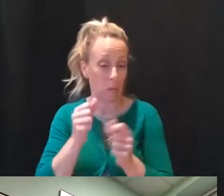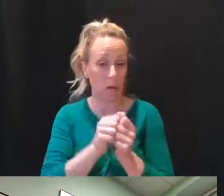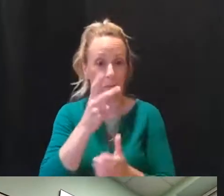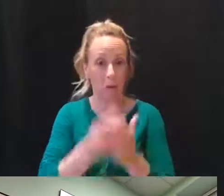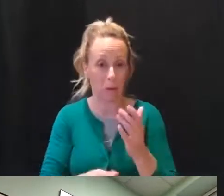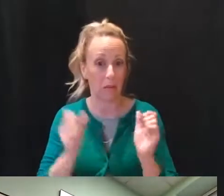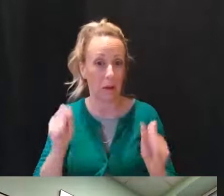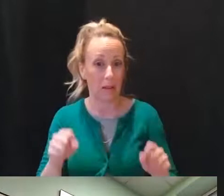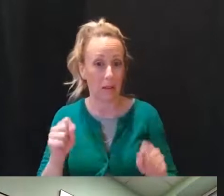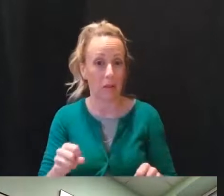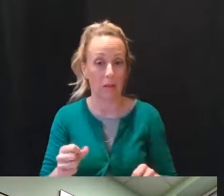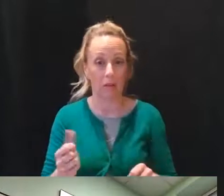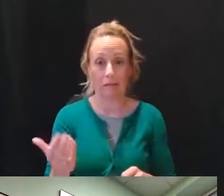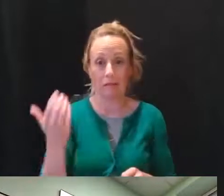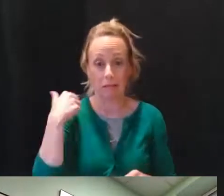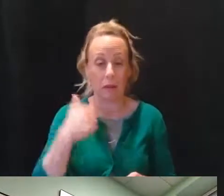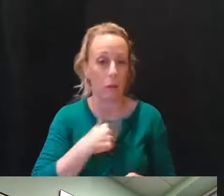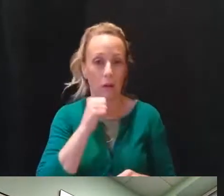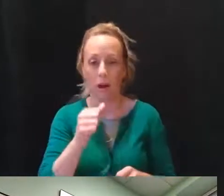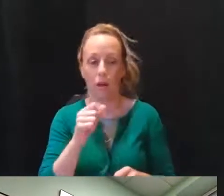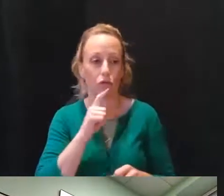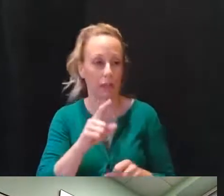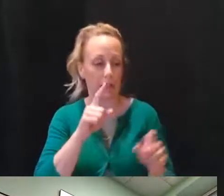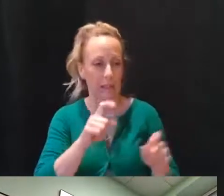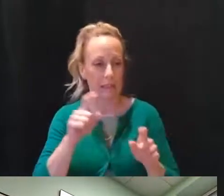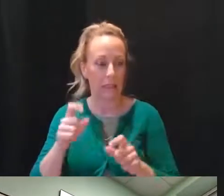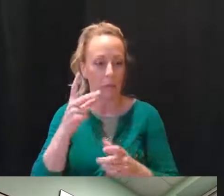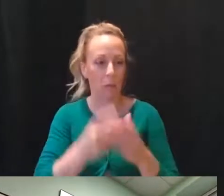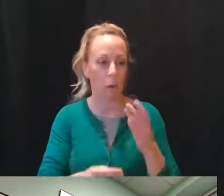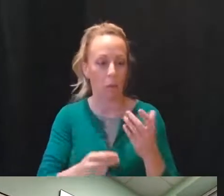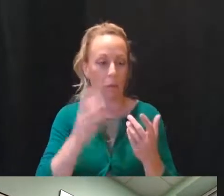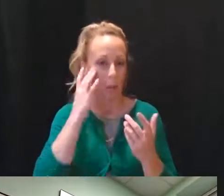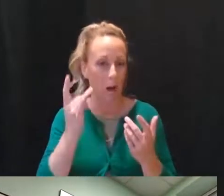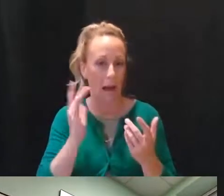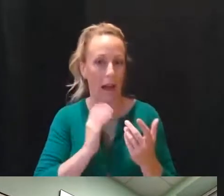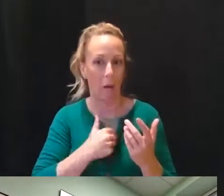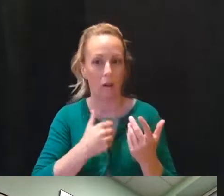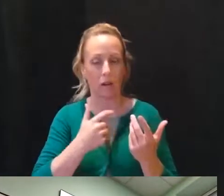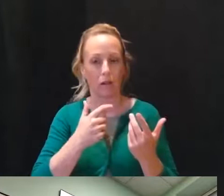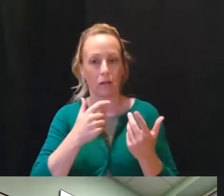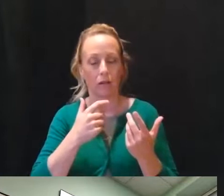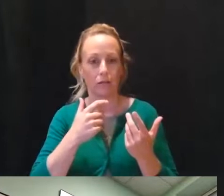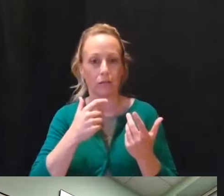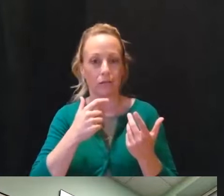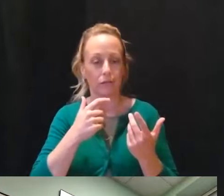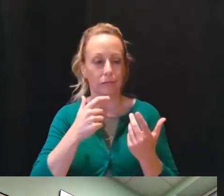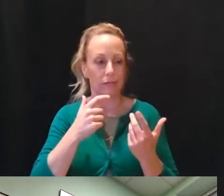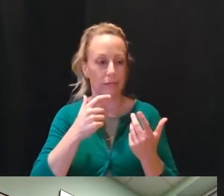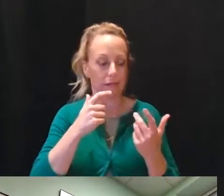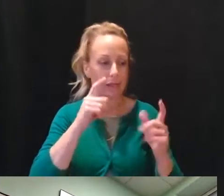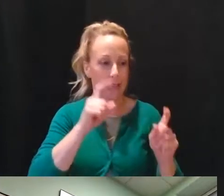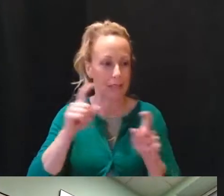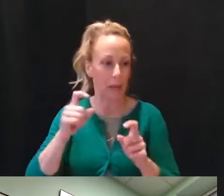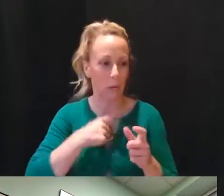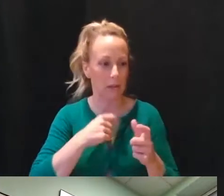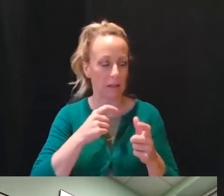this year in the pandemic, we weren't aggressively testing both because our protocols were kind of making us choose to test one or the other, so we weren't seeing a